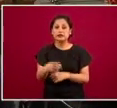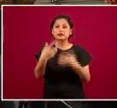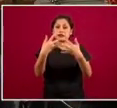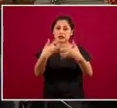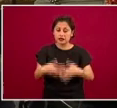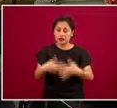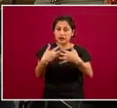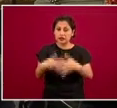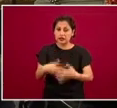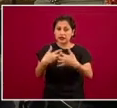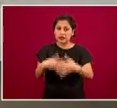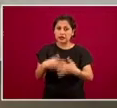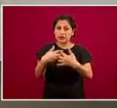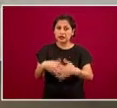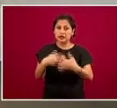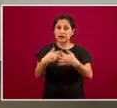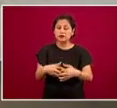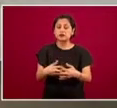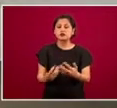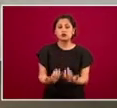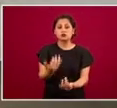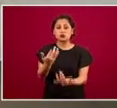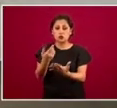Also, we have a report that says that